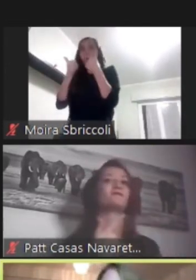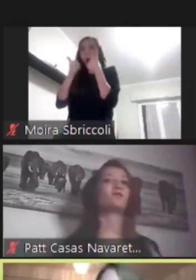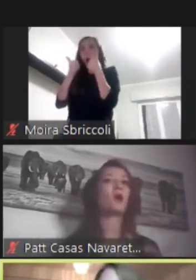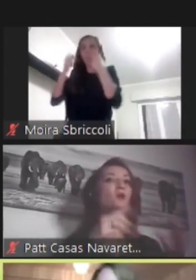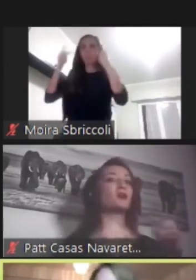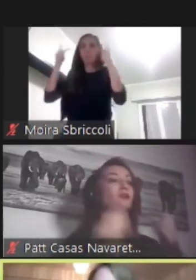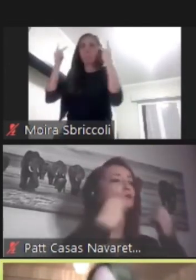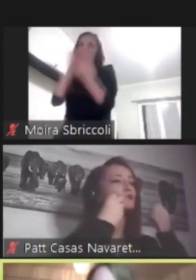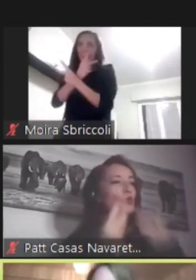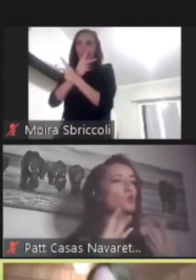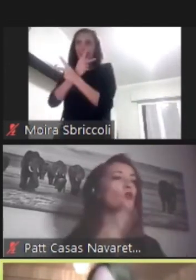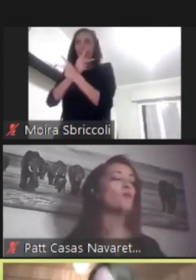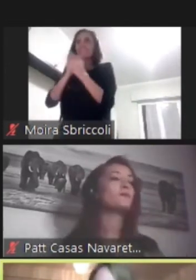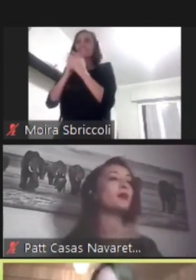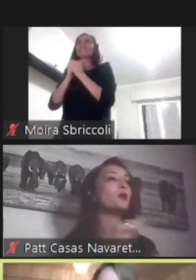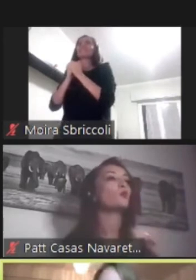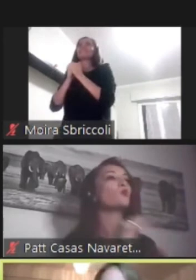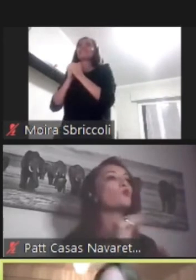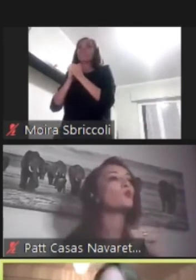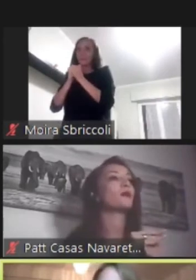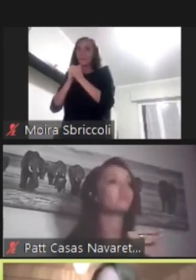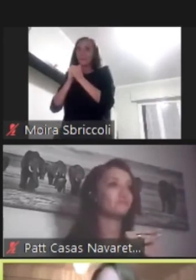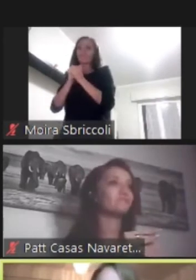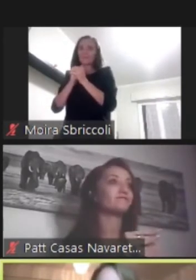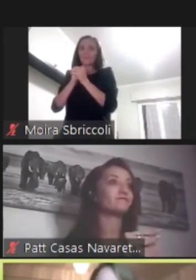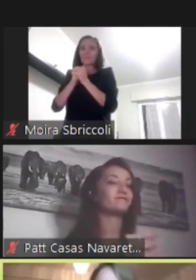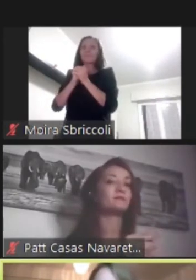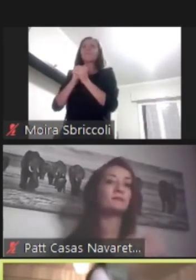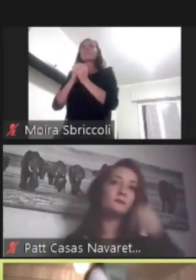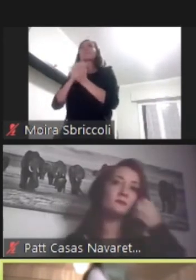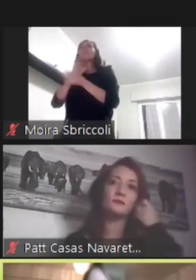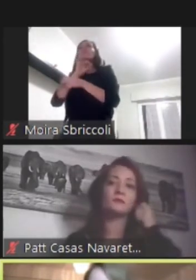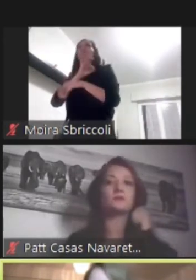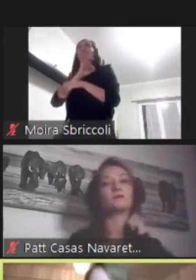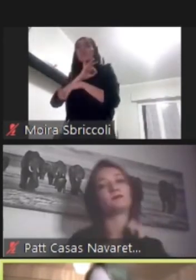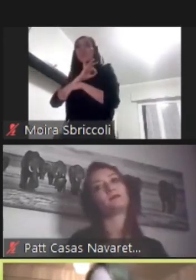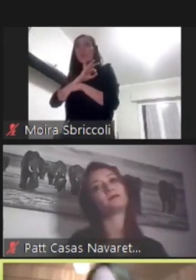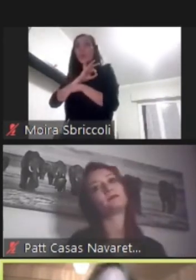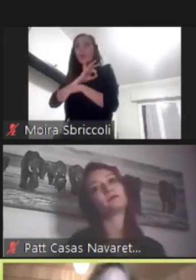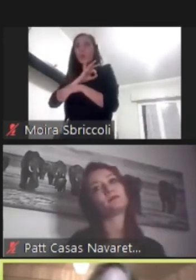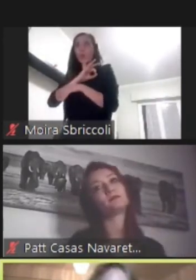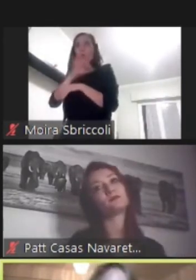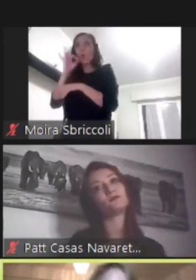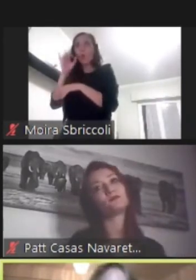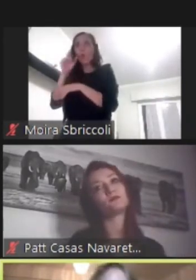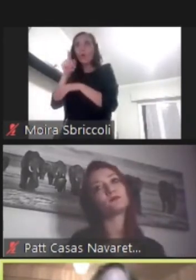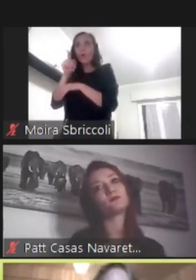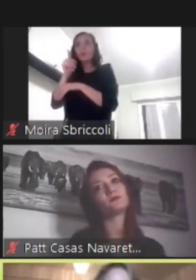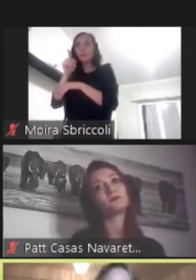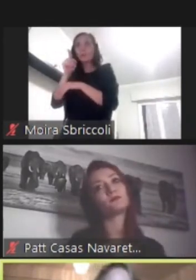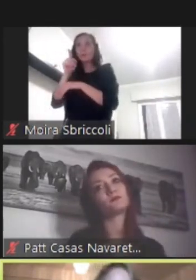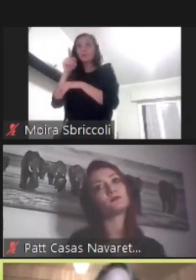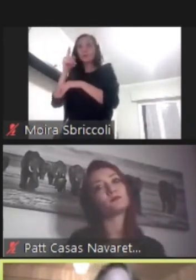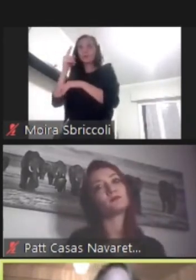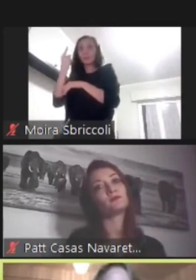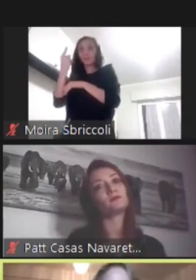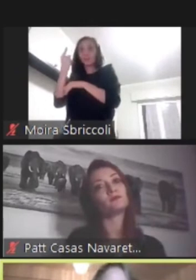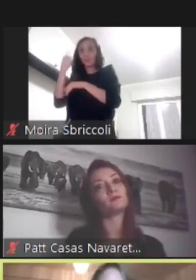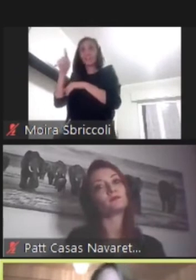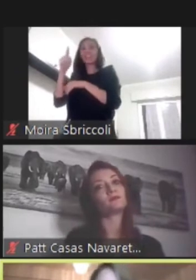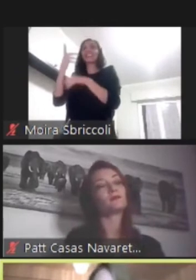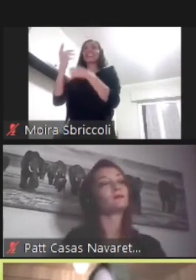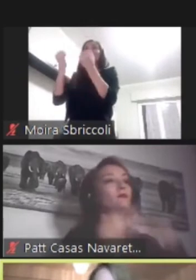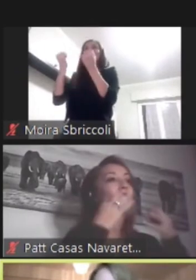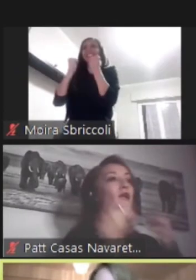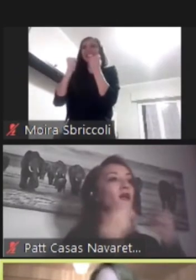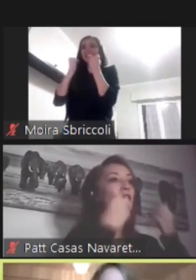it's great for the immune system. It's also wonderful for the digestive system. And the immune